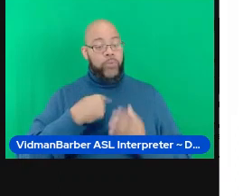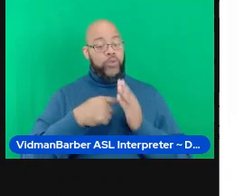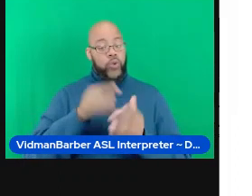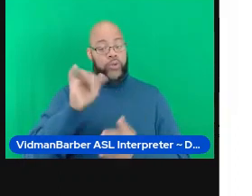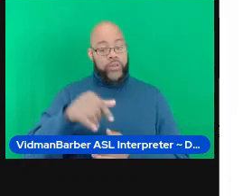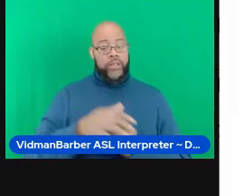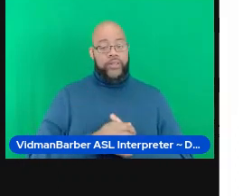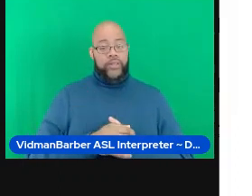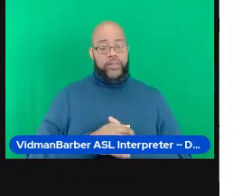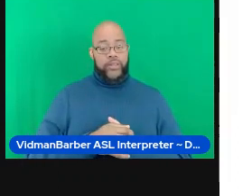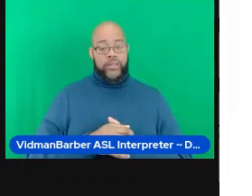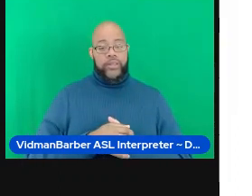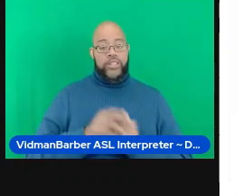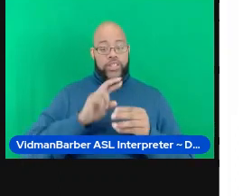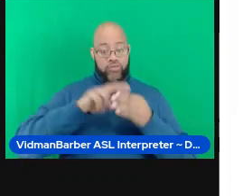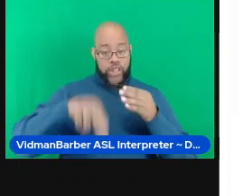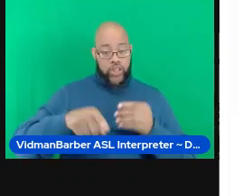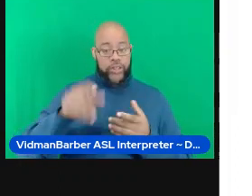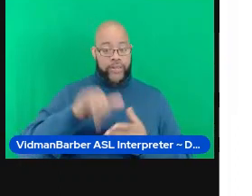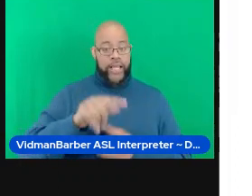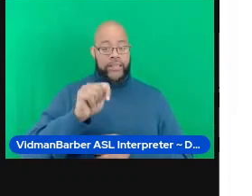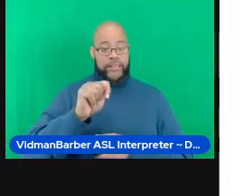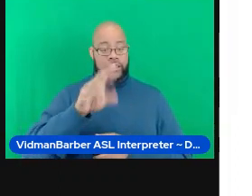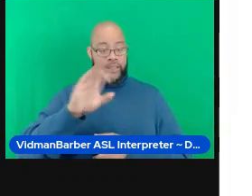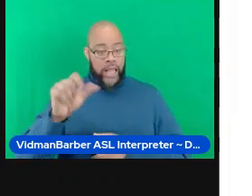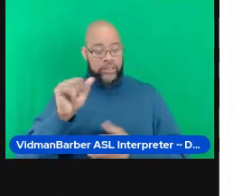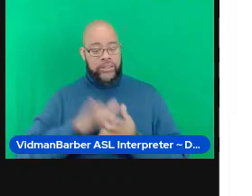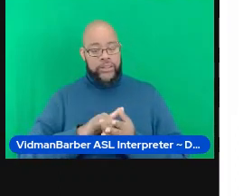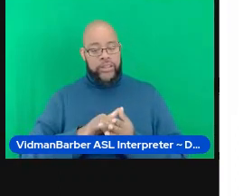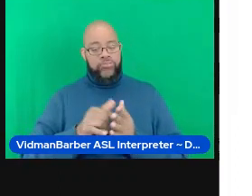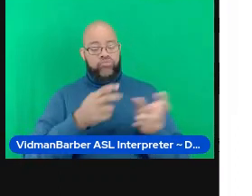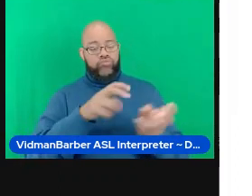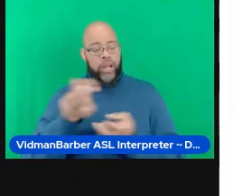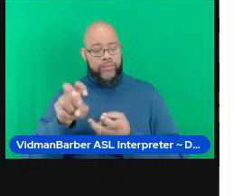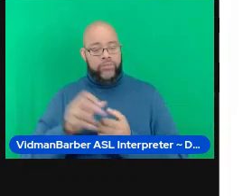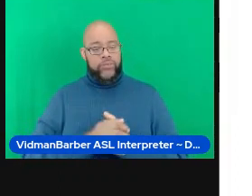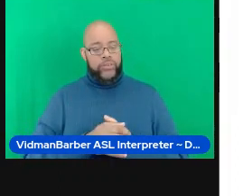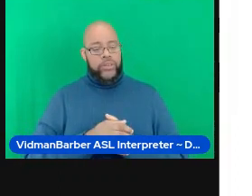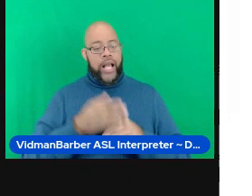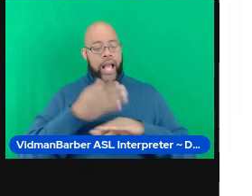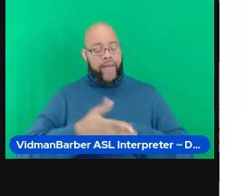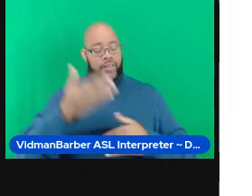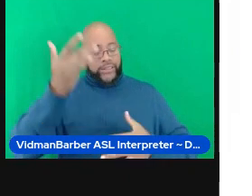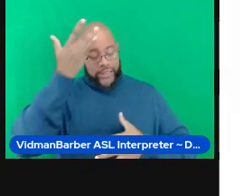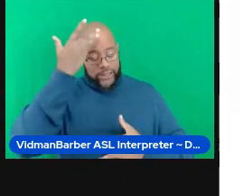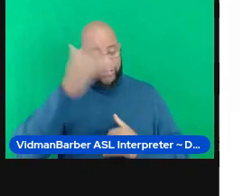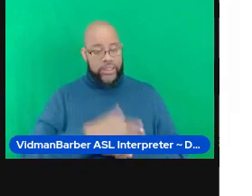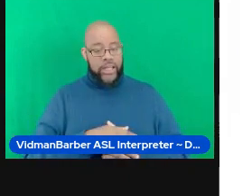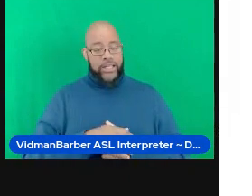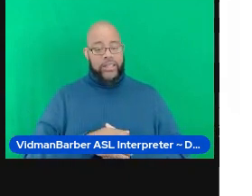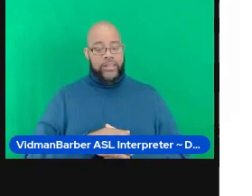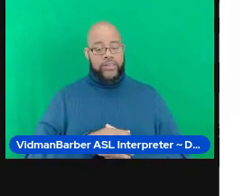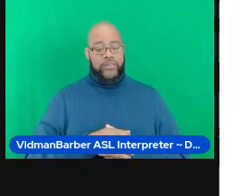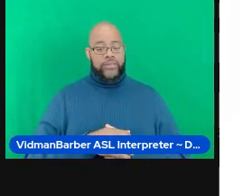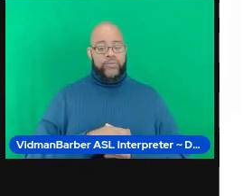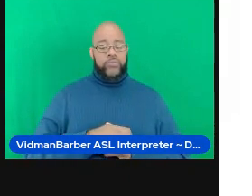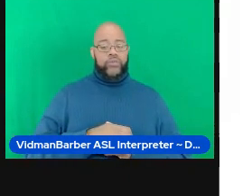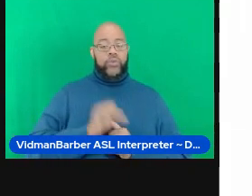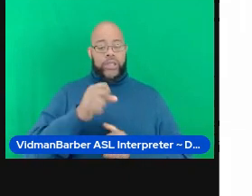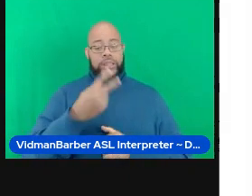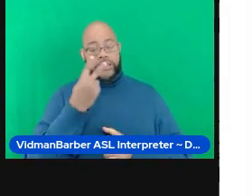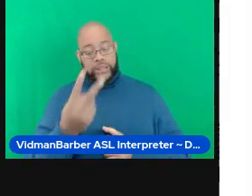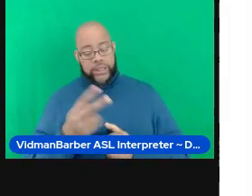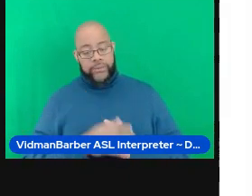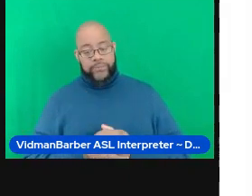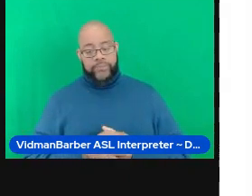flow cytometry results of those T cells that will transfer post-infection and post-antigen feeding. So you can see